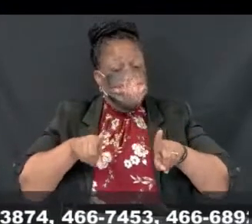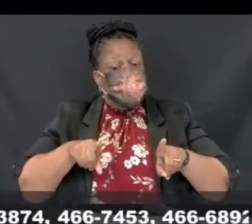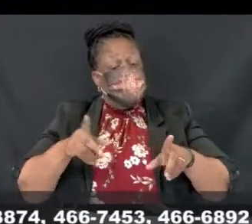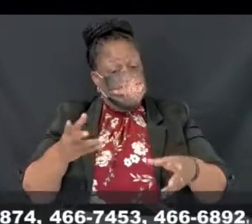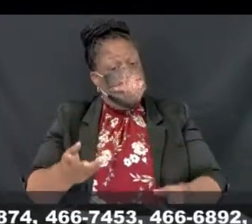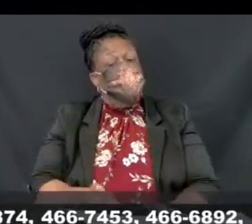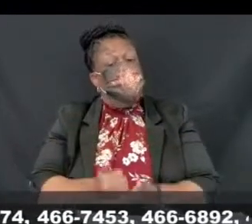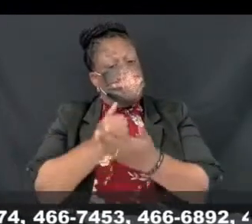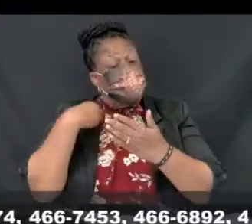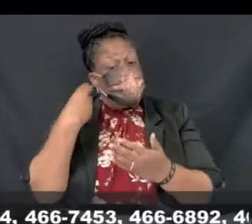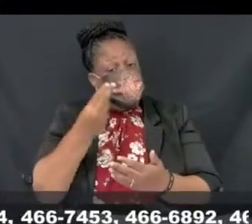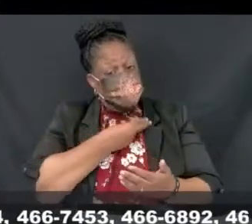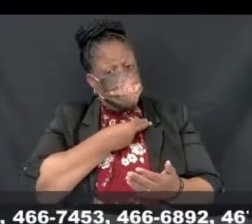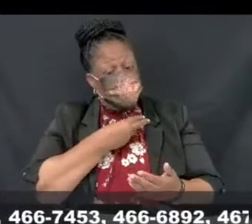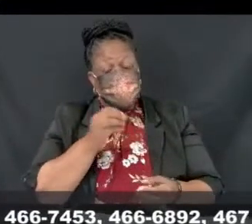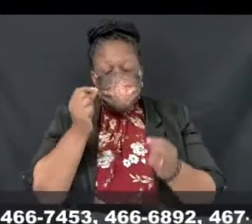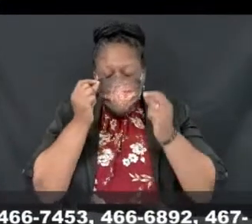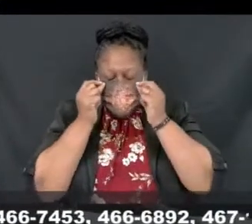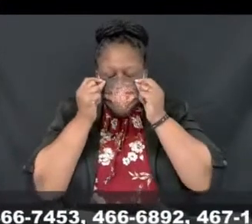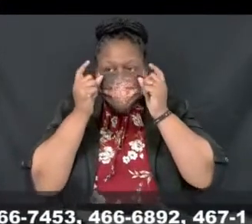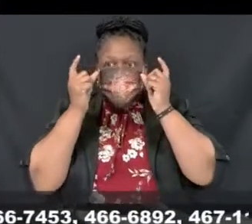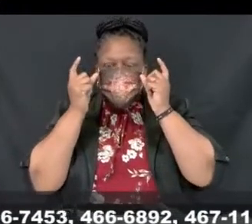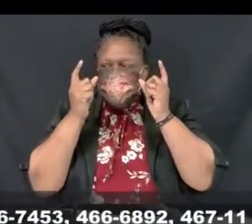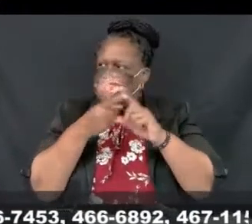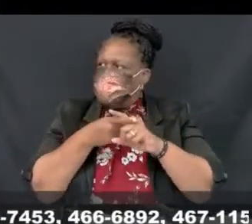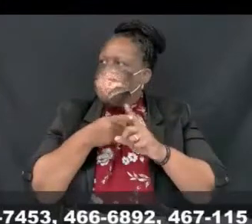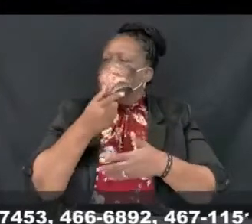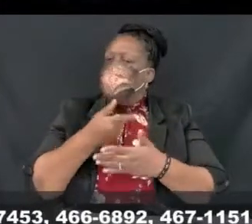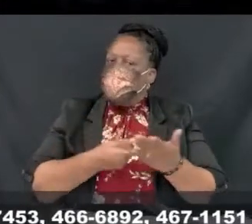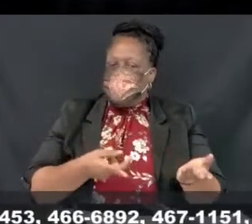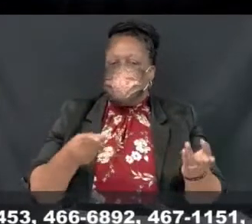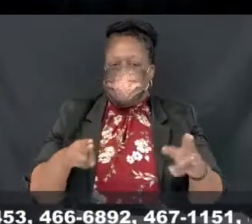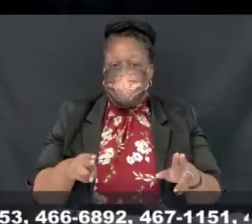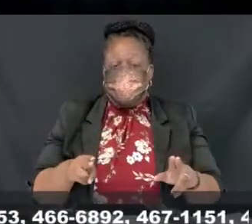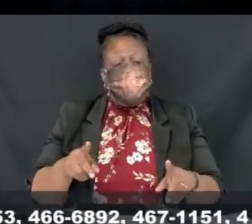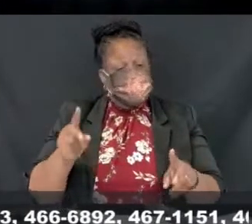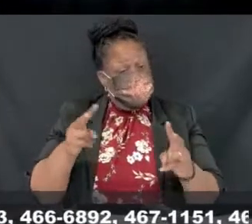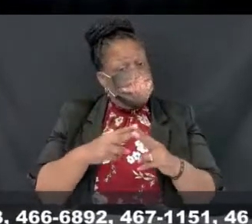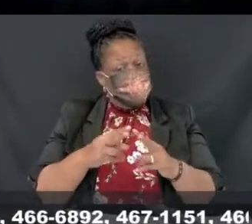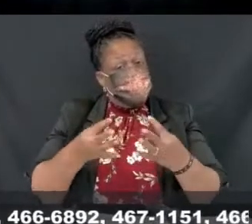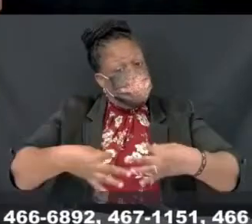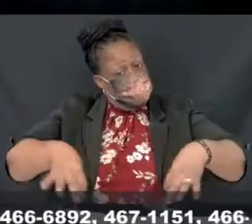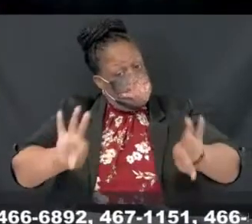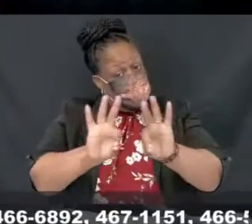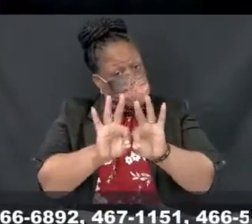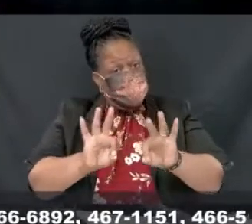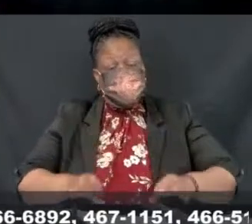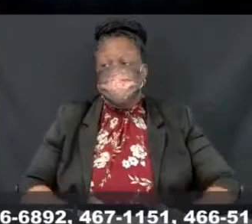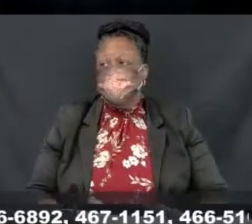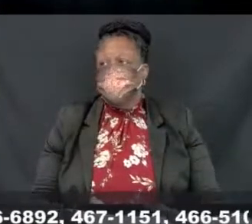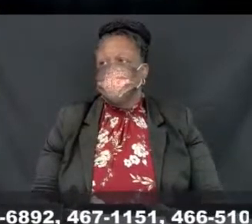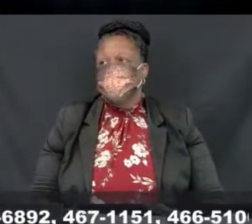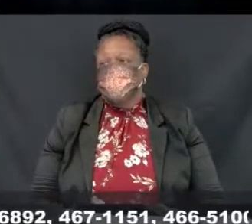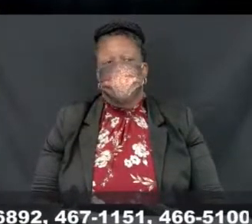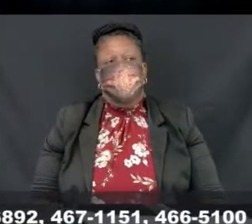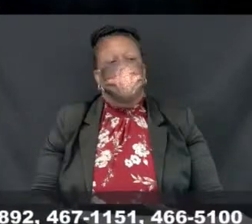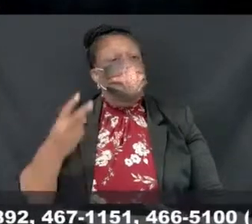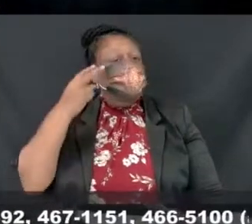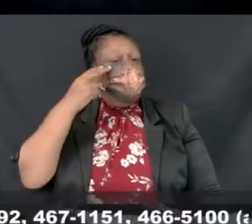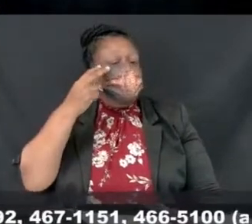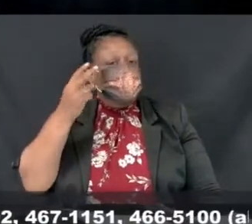fight. You open our eyes to many things. That was important. Over time, as I said, the technology